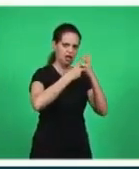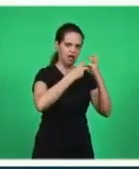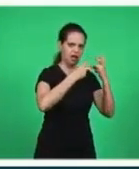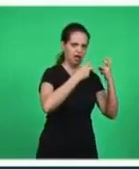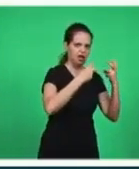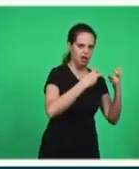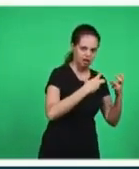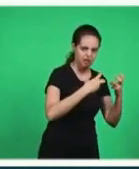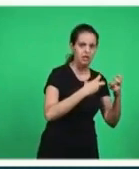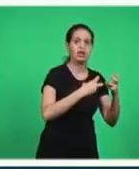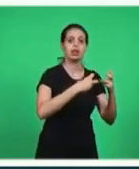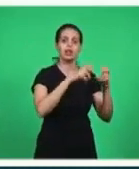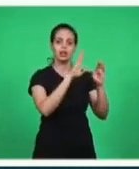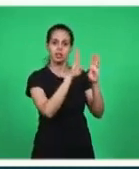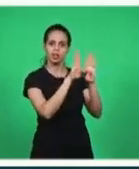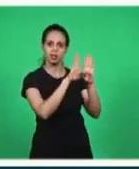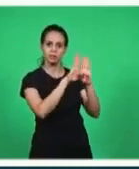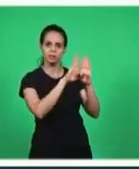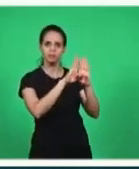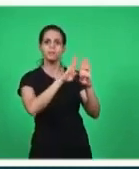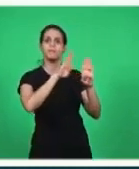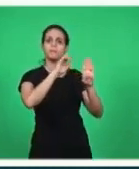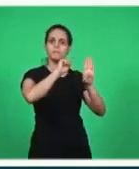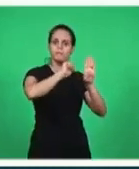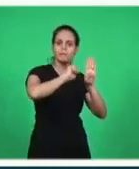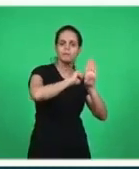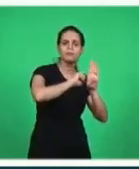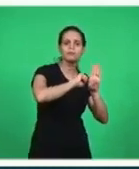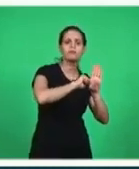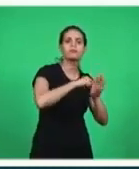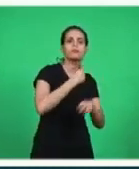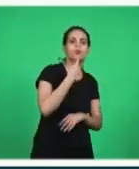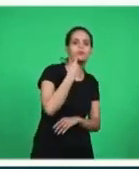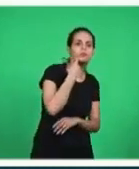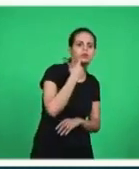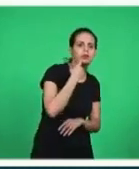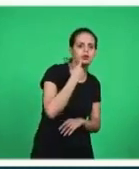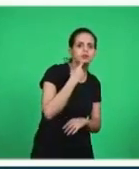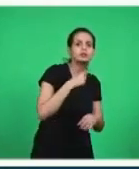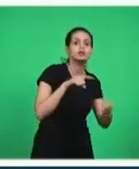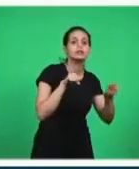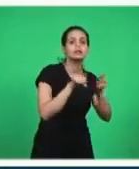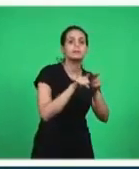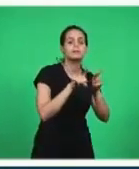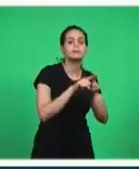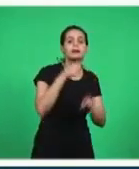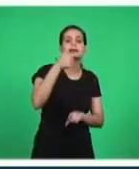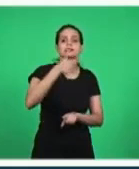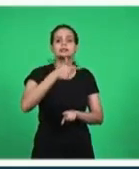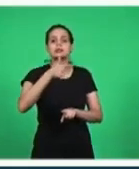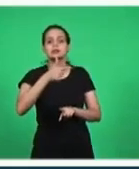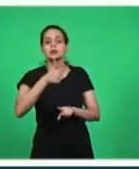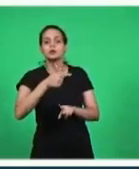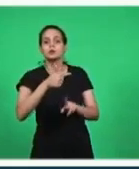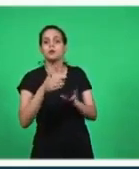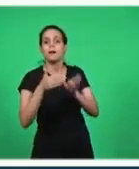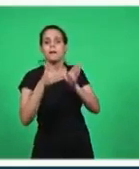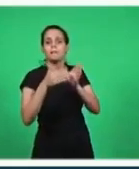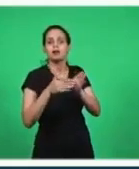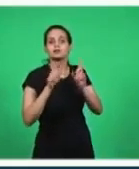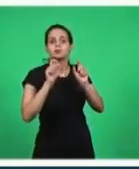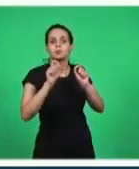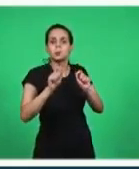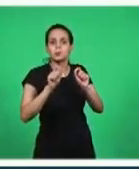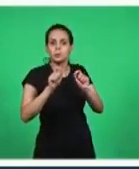the fish gate, a wailing from the second quarter, and a loud crashing from the